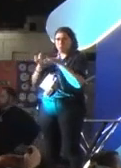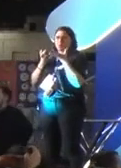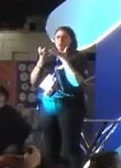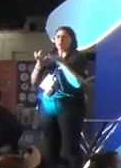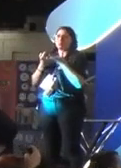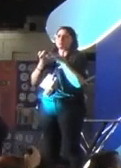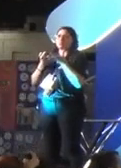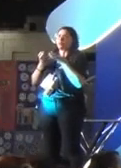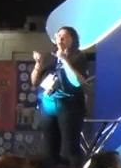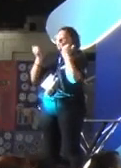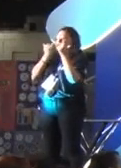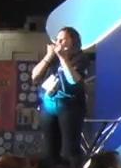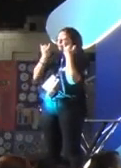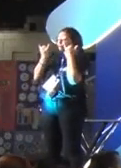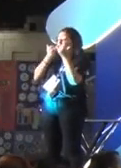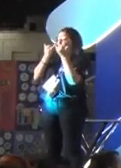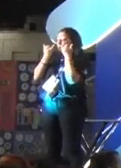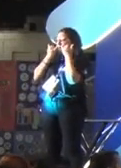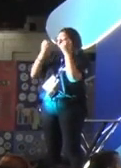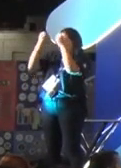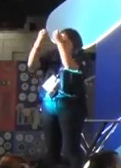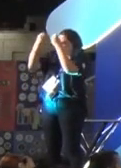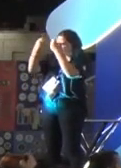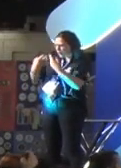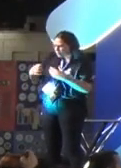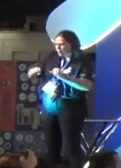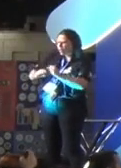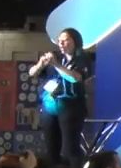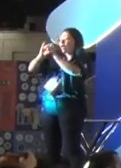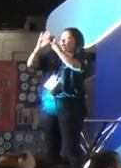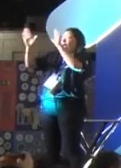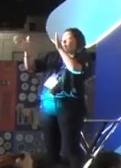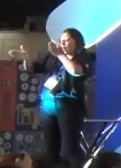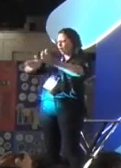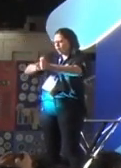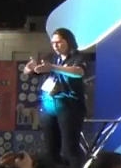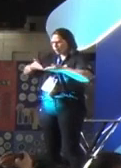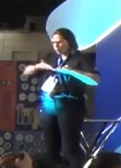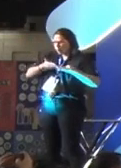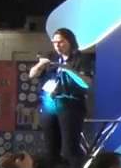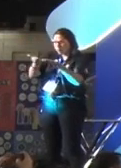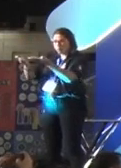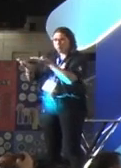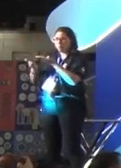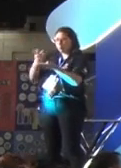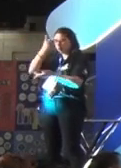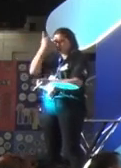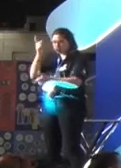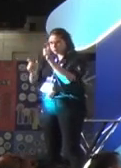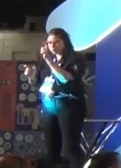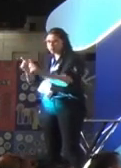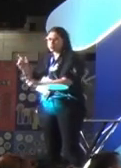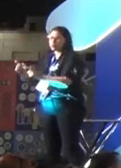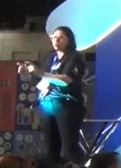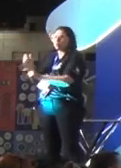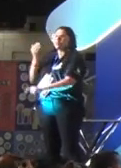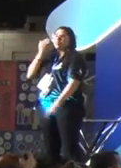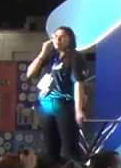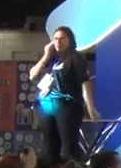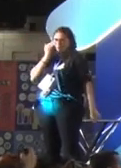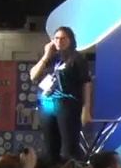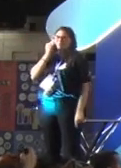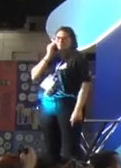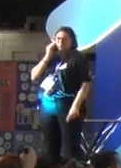accessible explanation in terms that your readership, your audience, will understand." Now, my father,